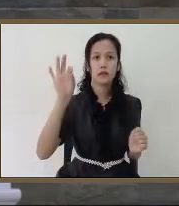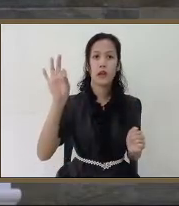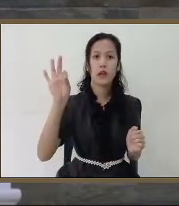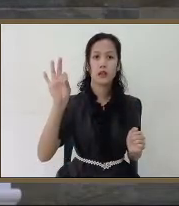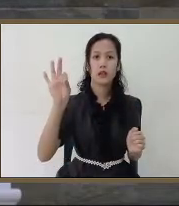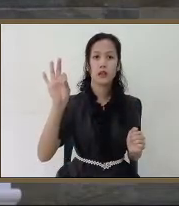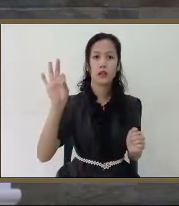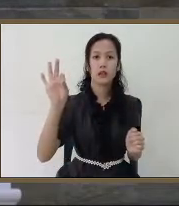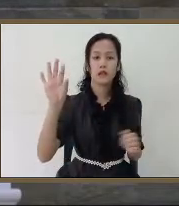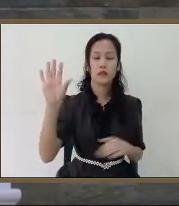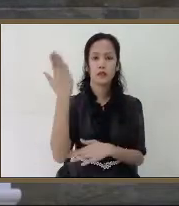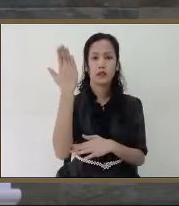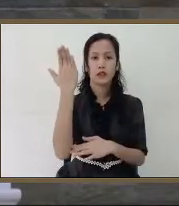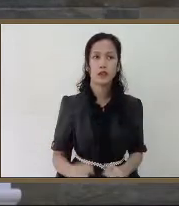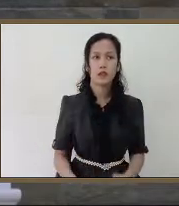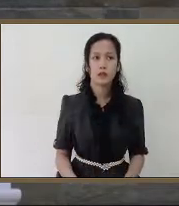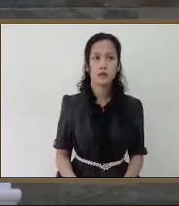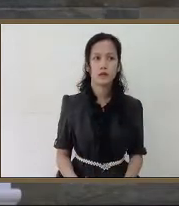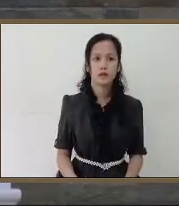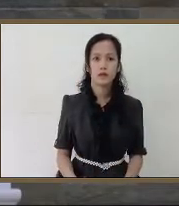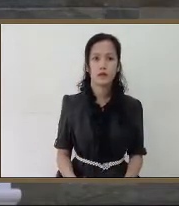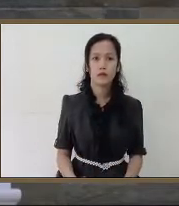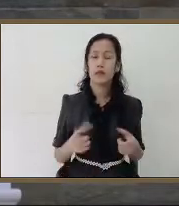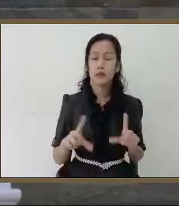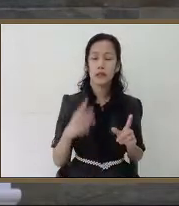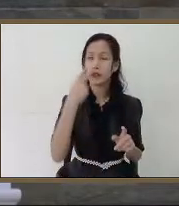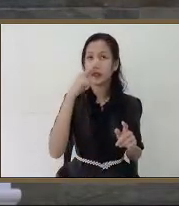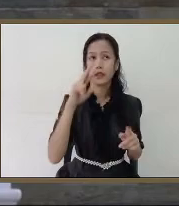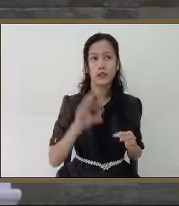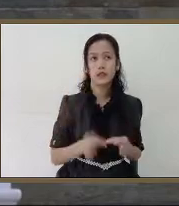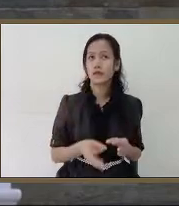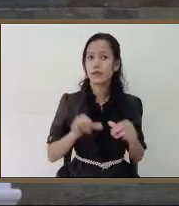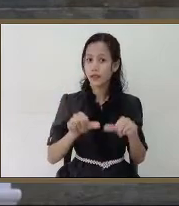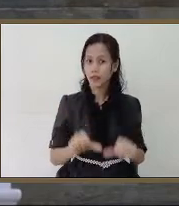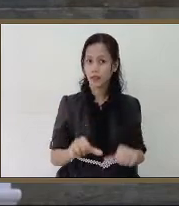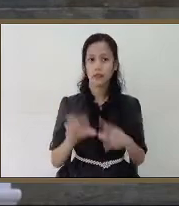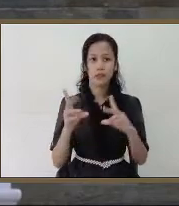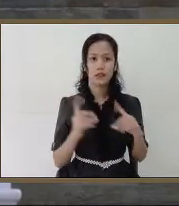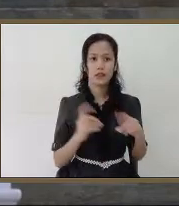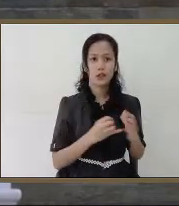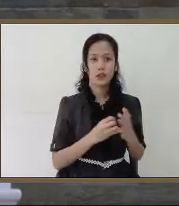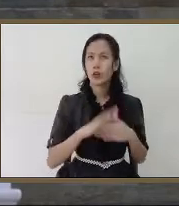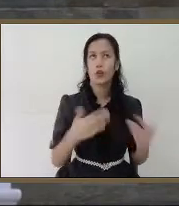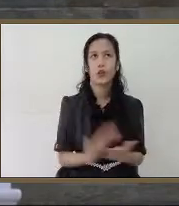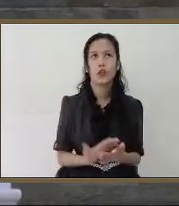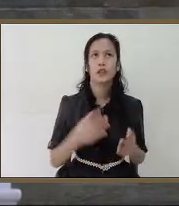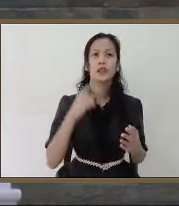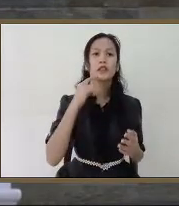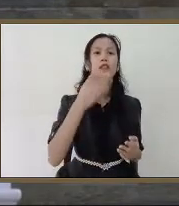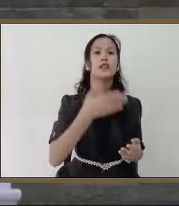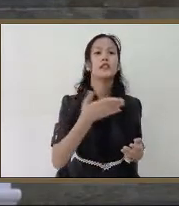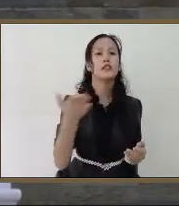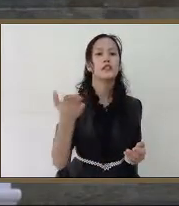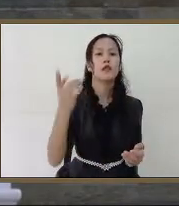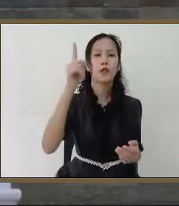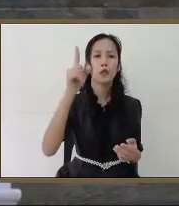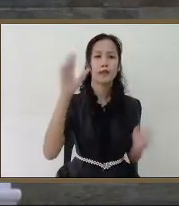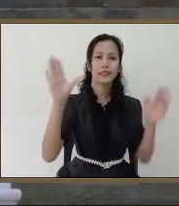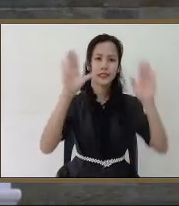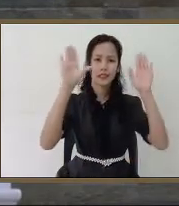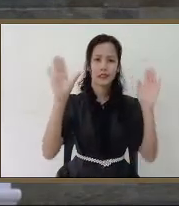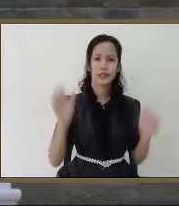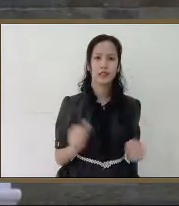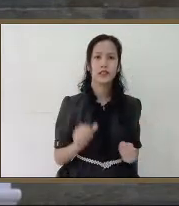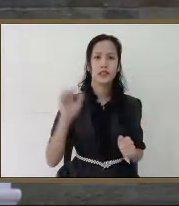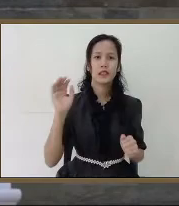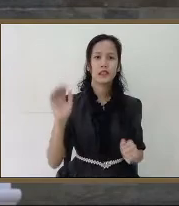30 to 35 minutes. So, let's see if we can still finish this, the Book of Ezra, in one Sunday. Alright?